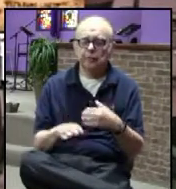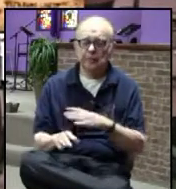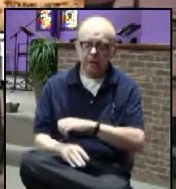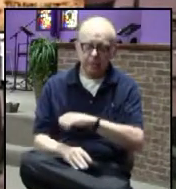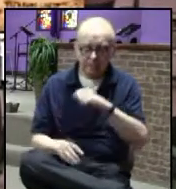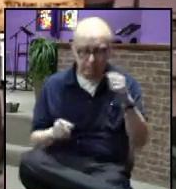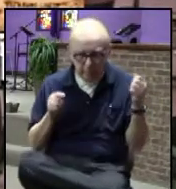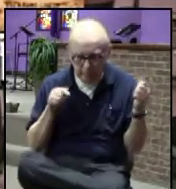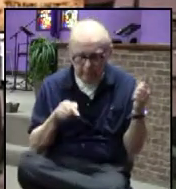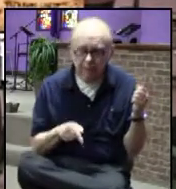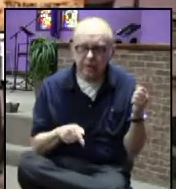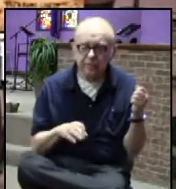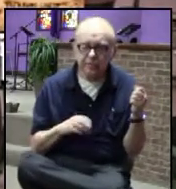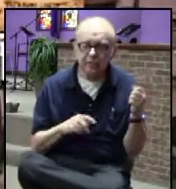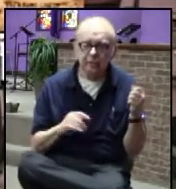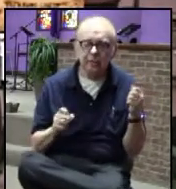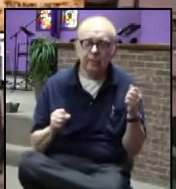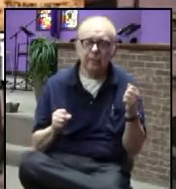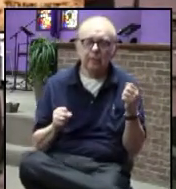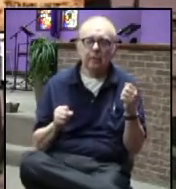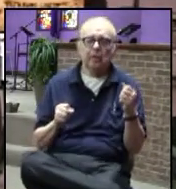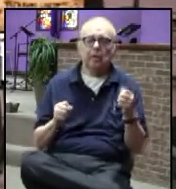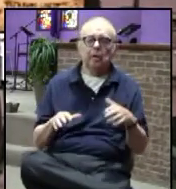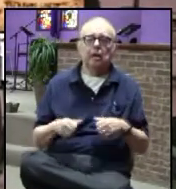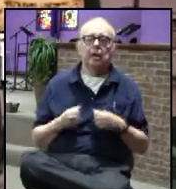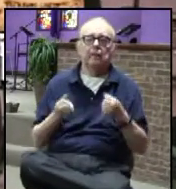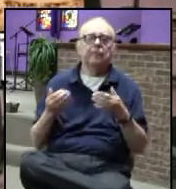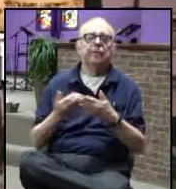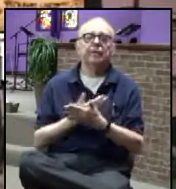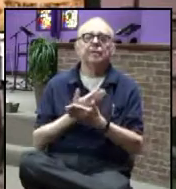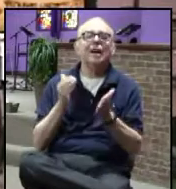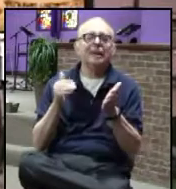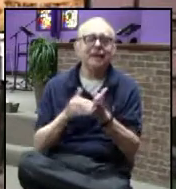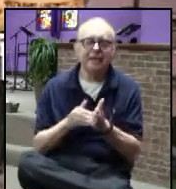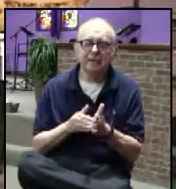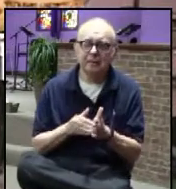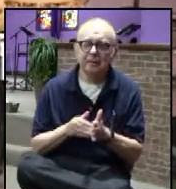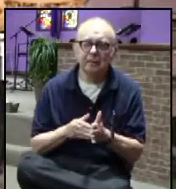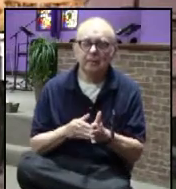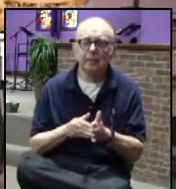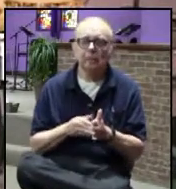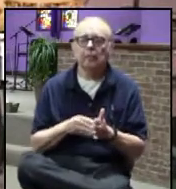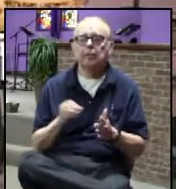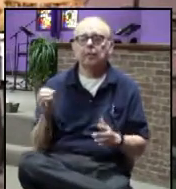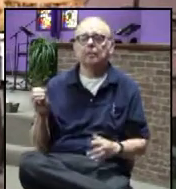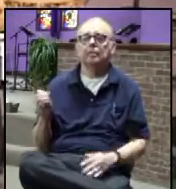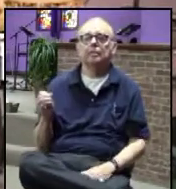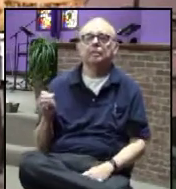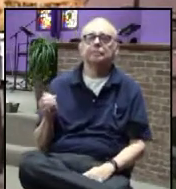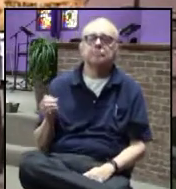chest. And you relived a lot of stuff. So